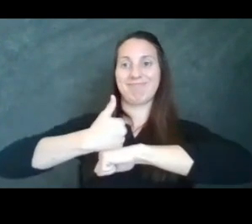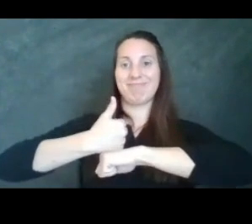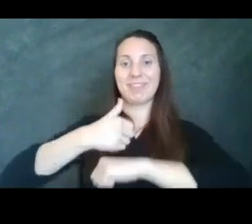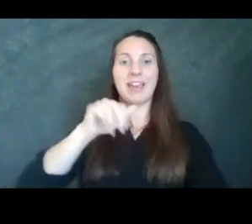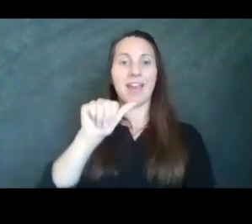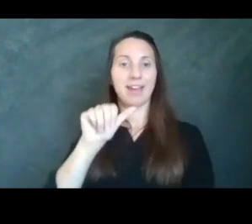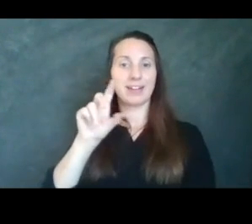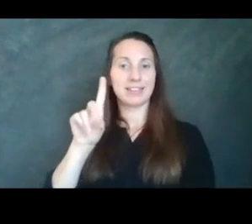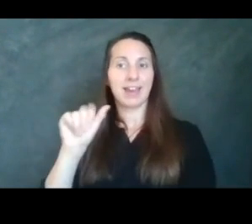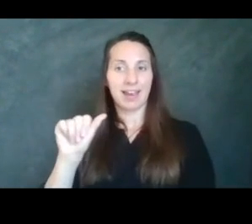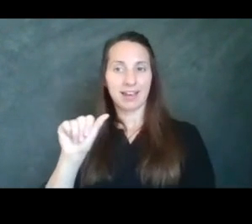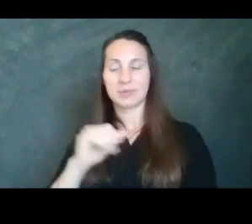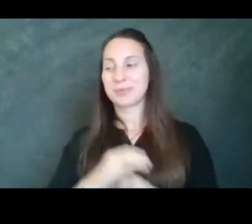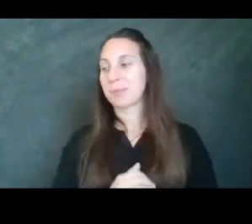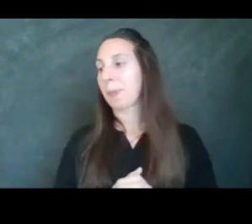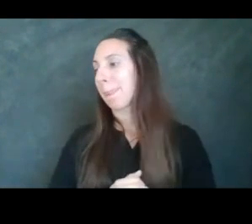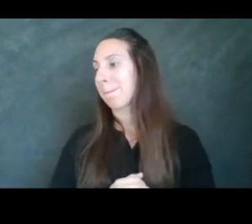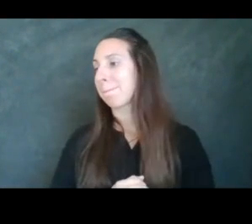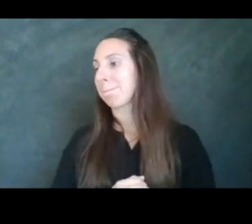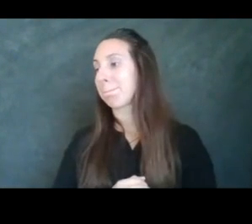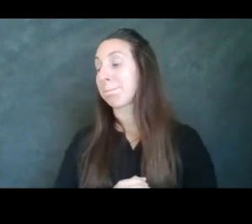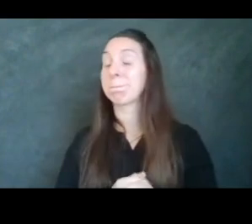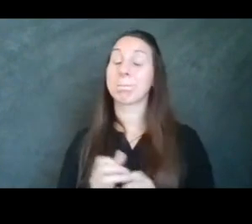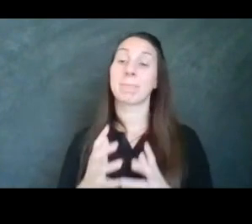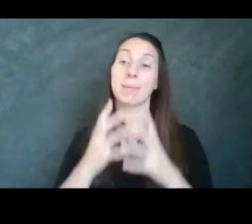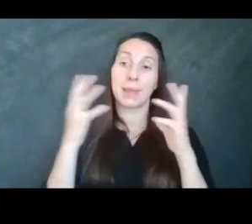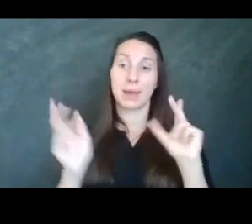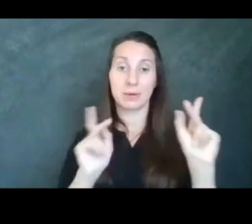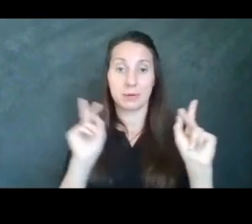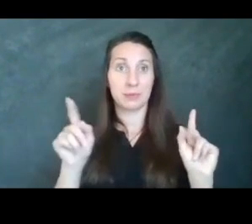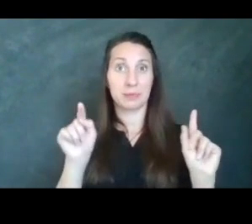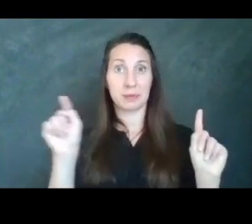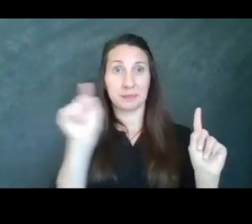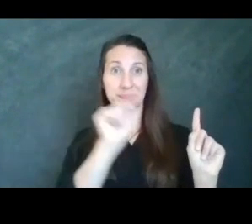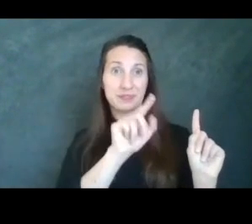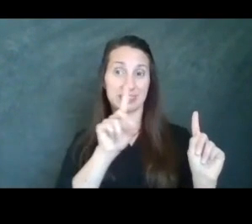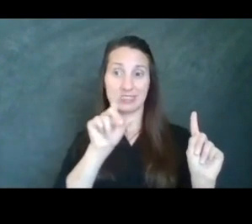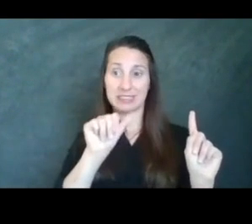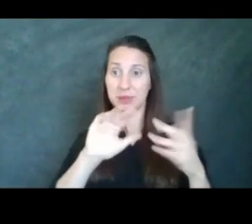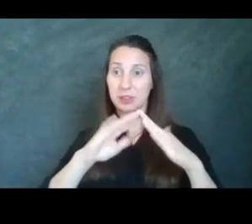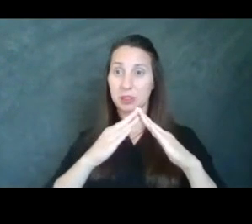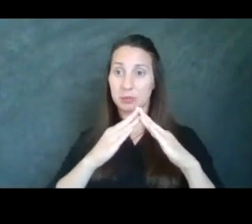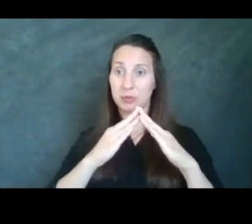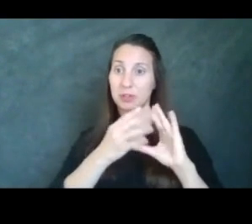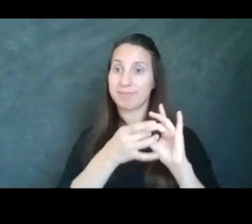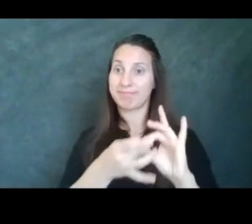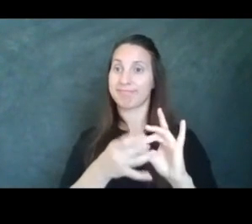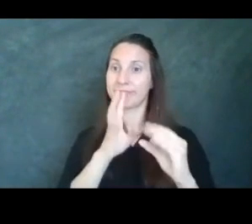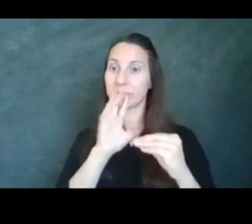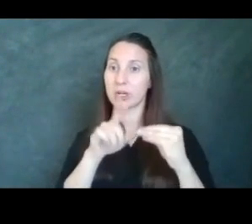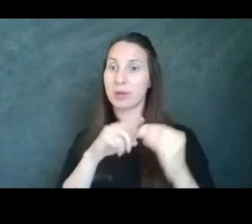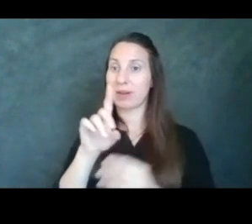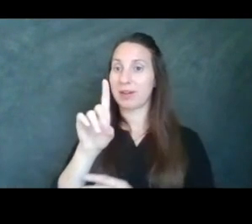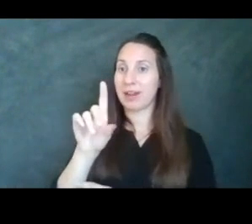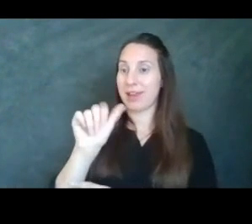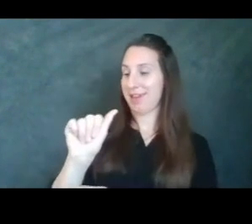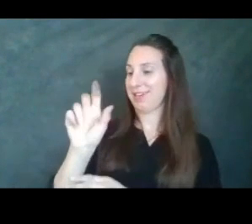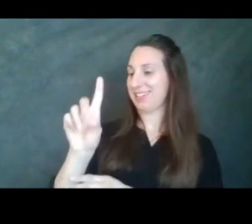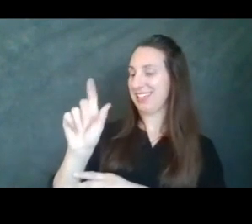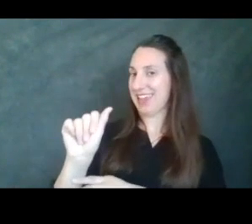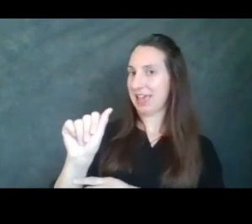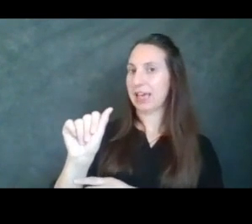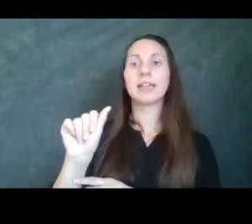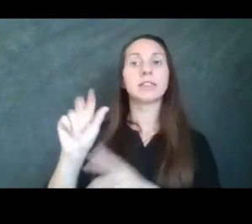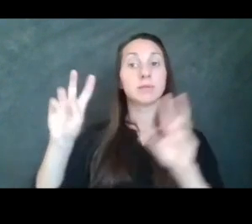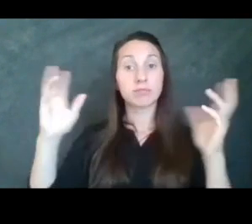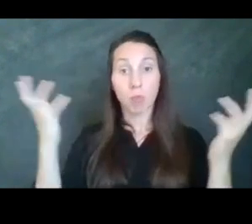ADA. A lot of folks in the disability community refer to the ADA as the 20th